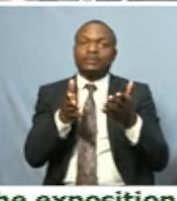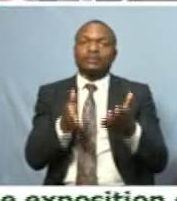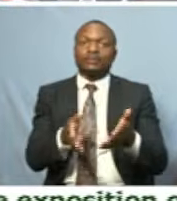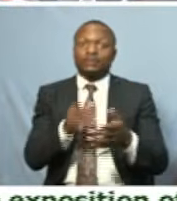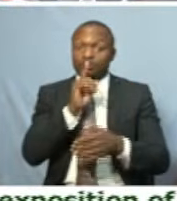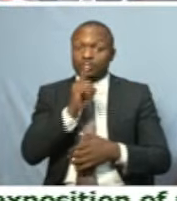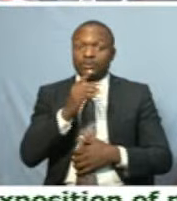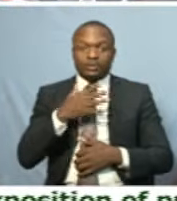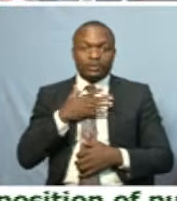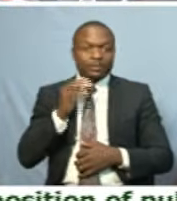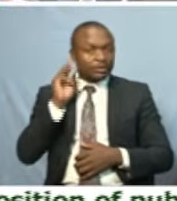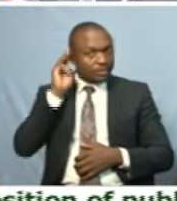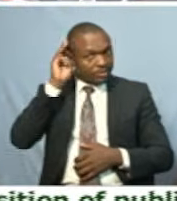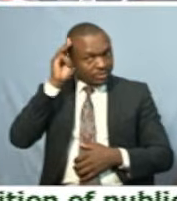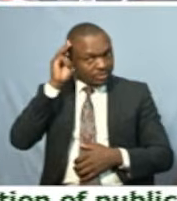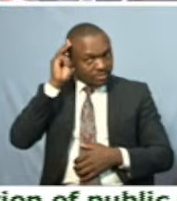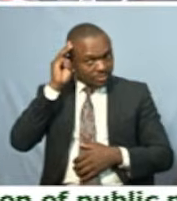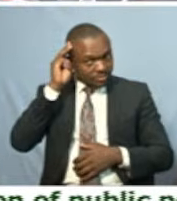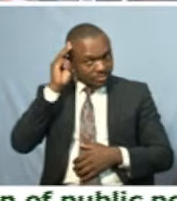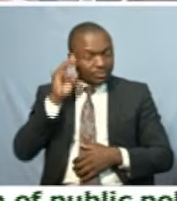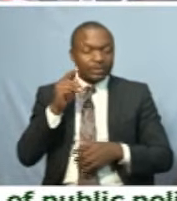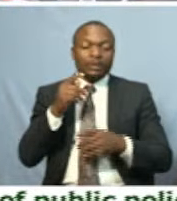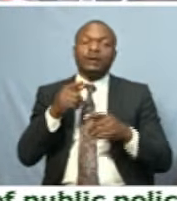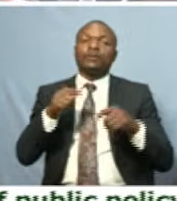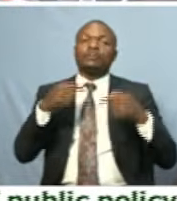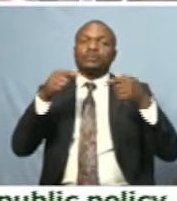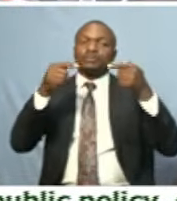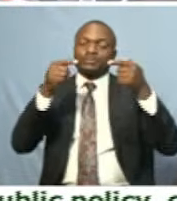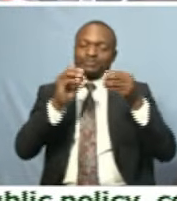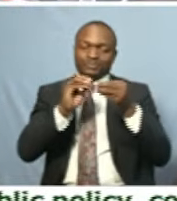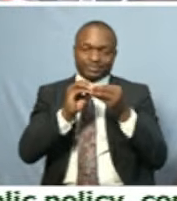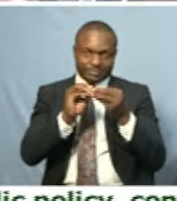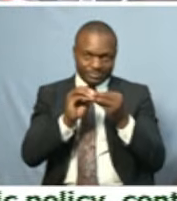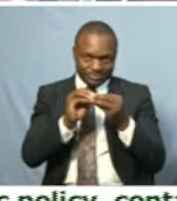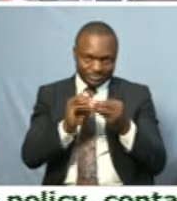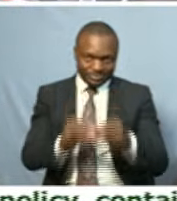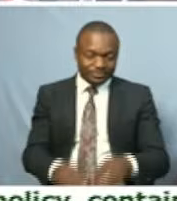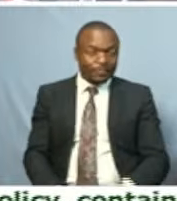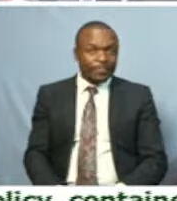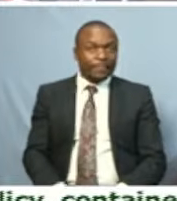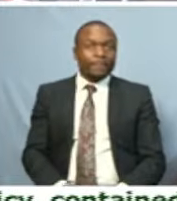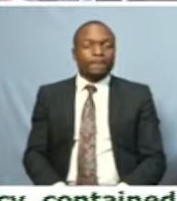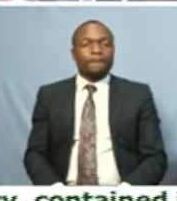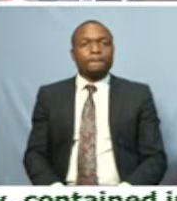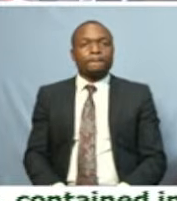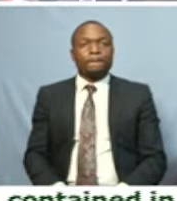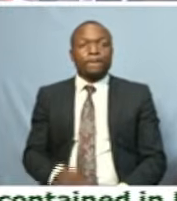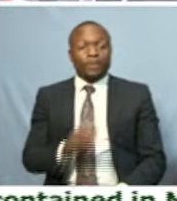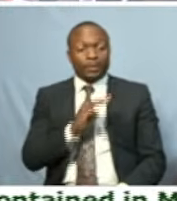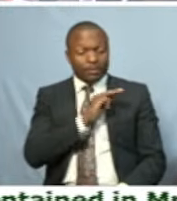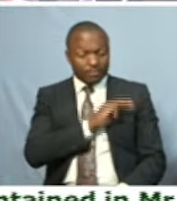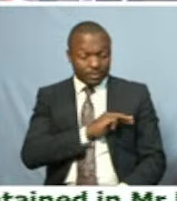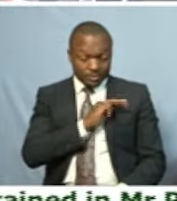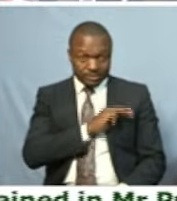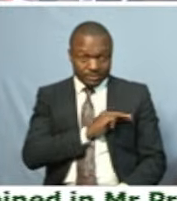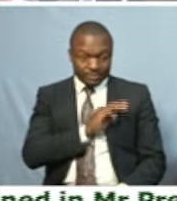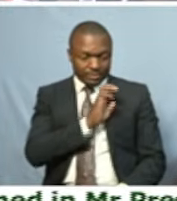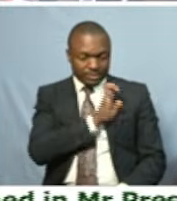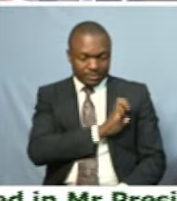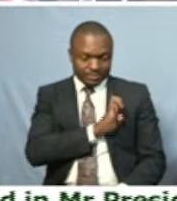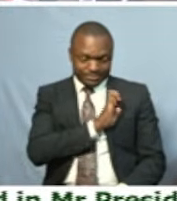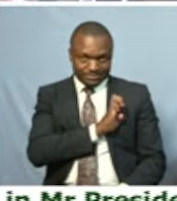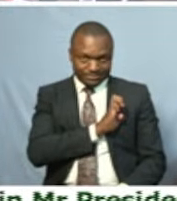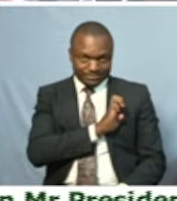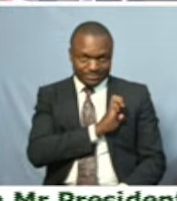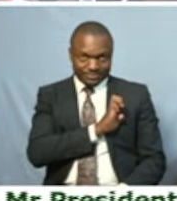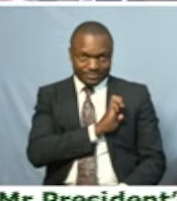indeed my ministry has made a lot of strides. Now, when we talk about morality, Madam Speaker, and ethics,